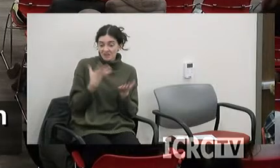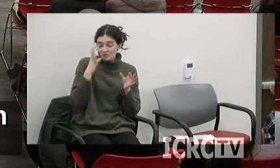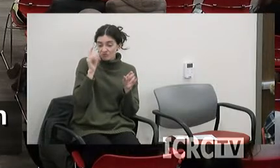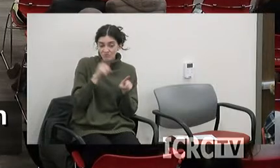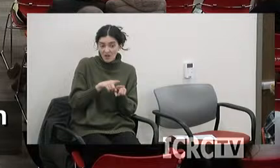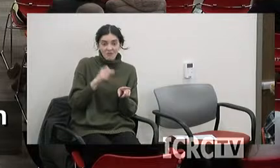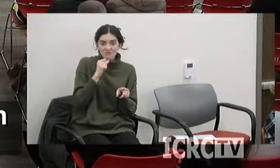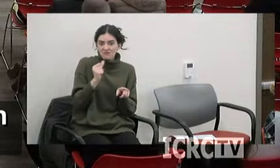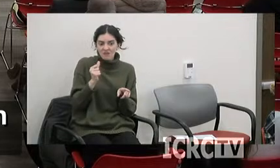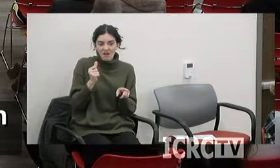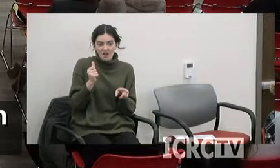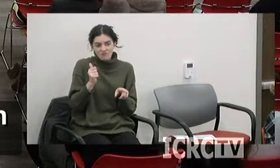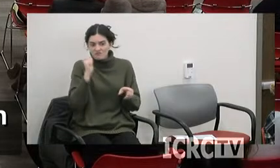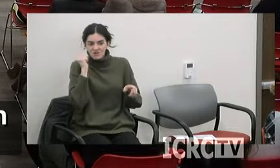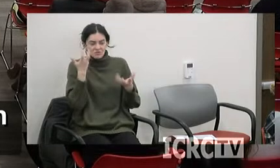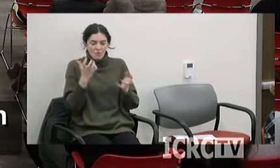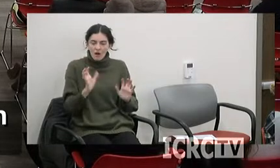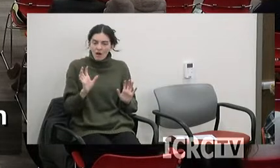hash out